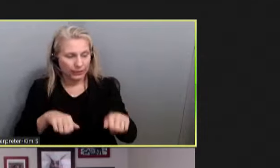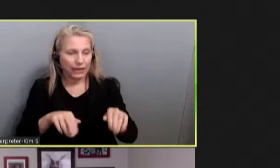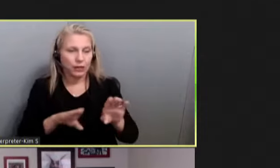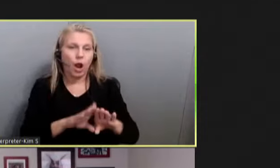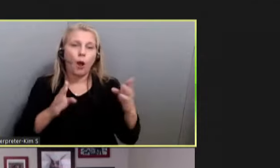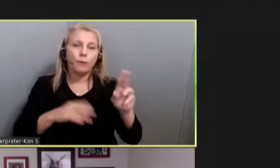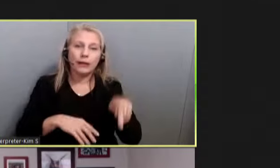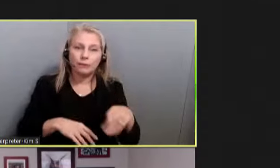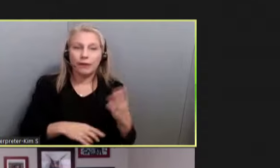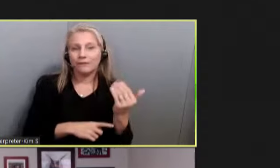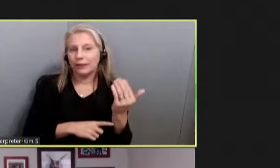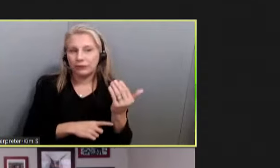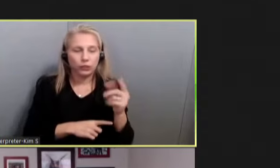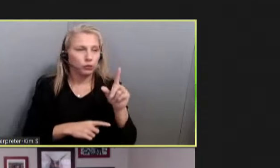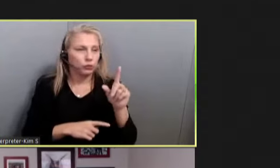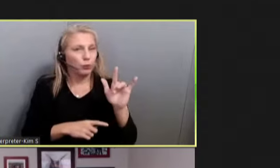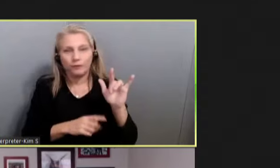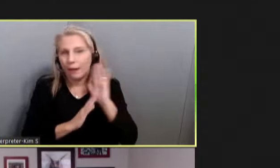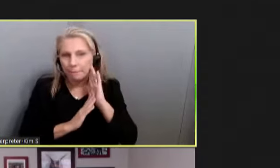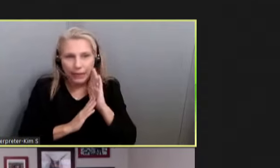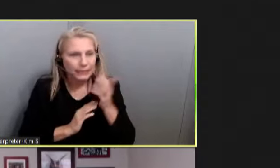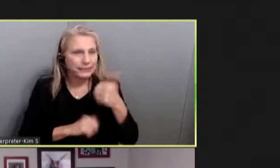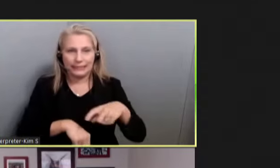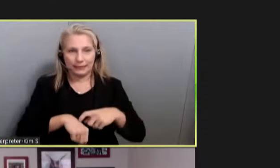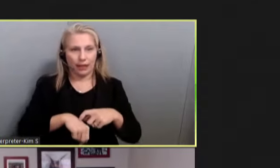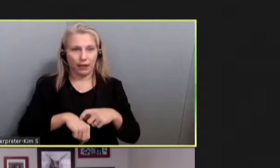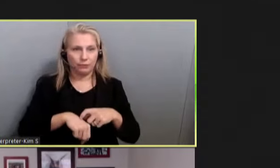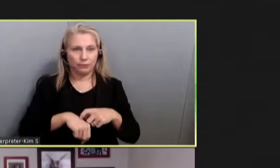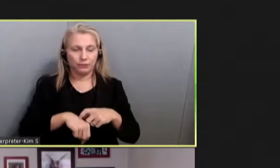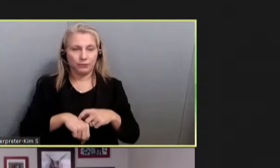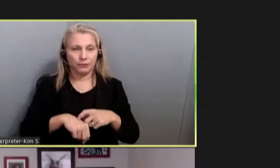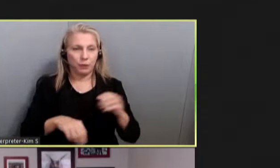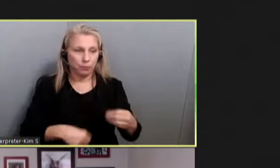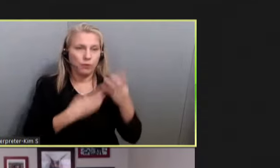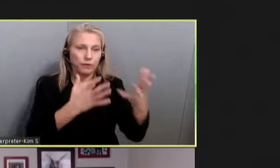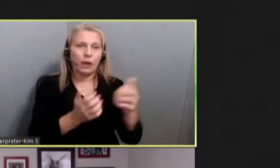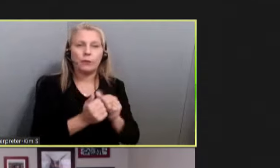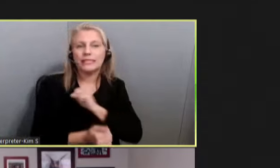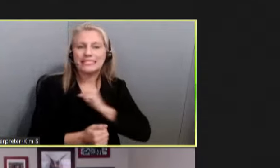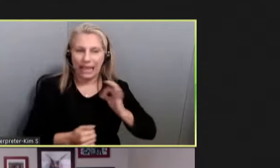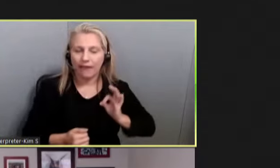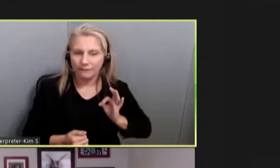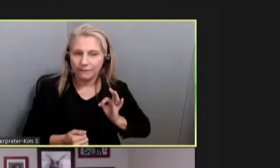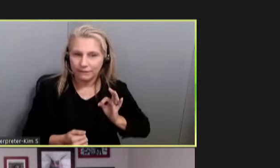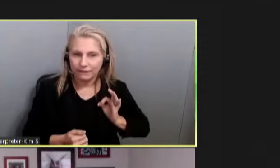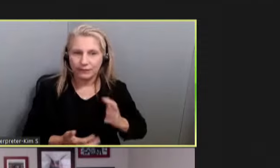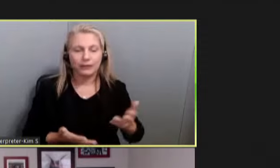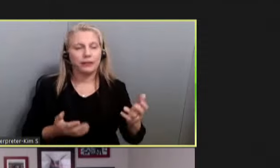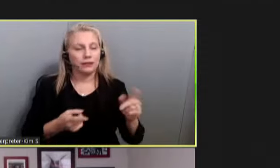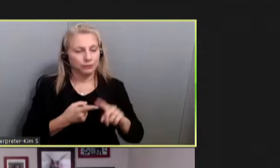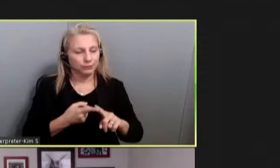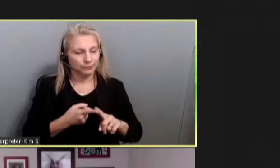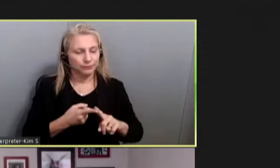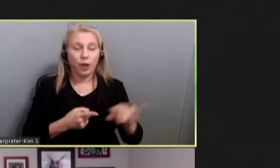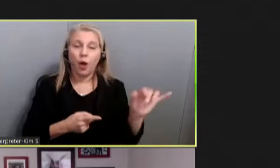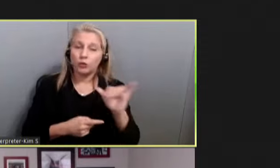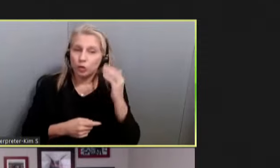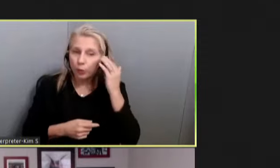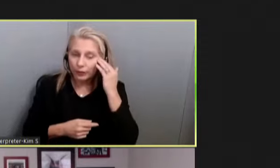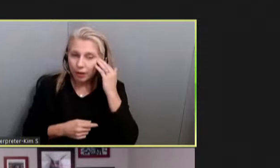open up, 15, 25 beds at any given moment and provide them with staffing. Additionally, we know